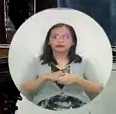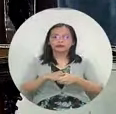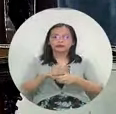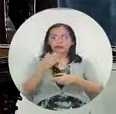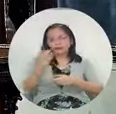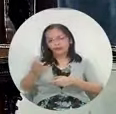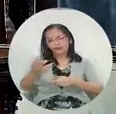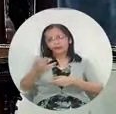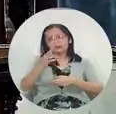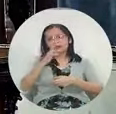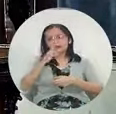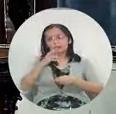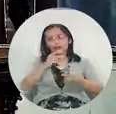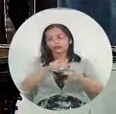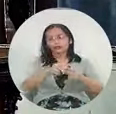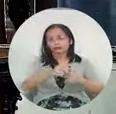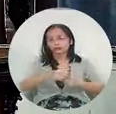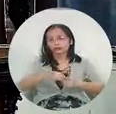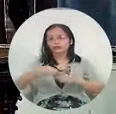You are a special person.